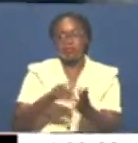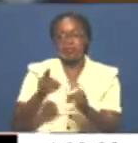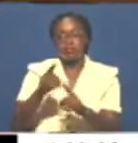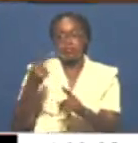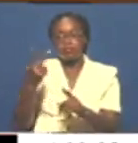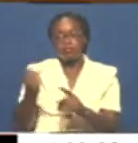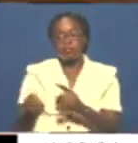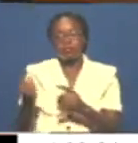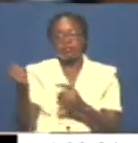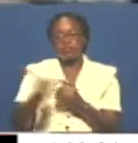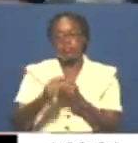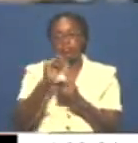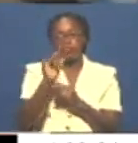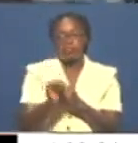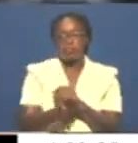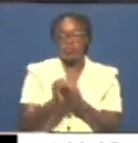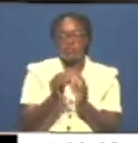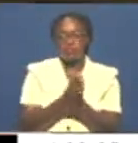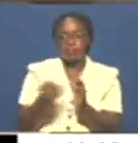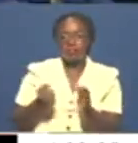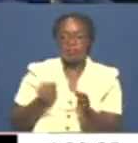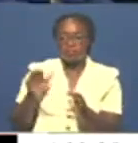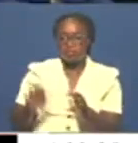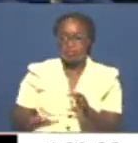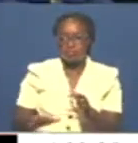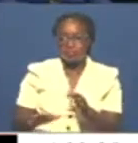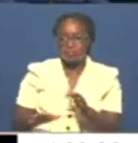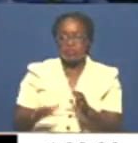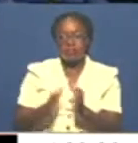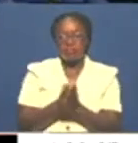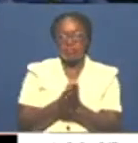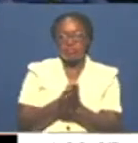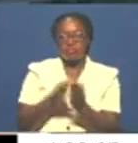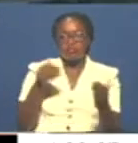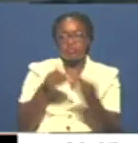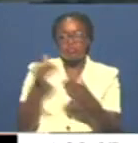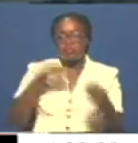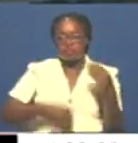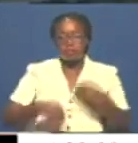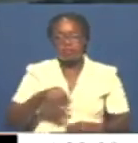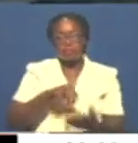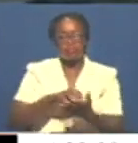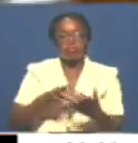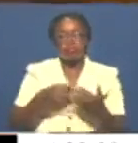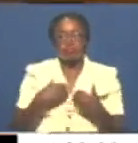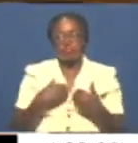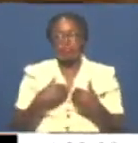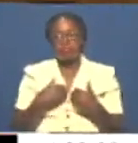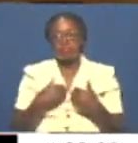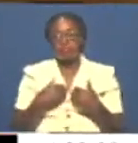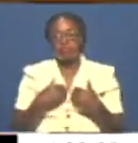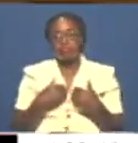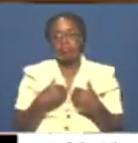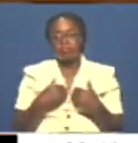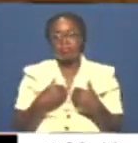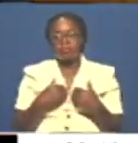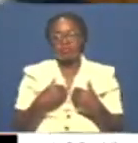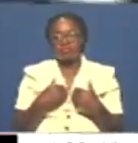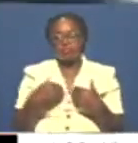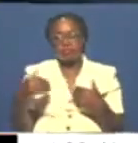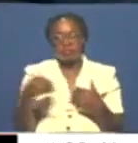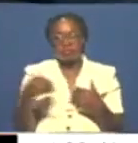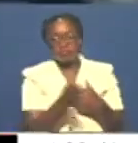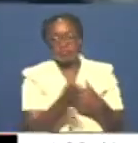January. Together with her daughter, they have a pending anti-corruption case where they are accused of evading tax amounting